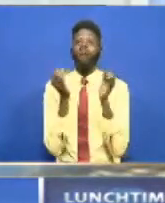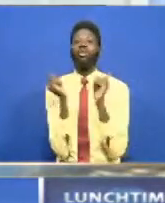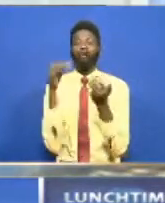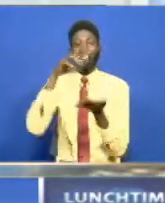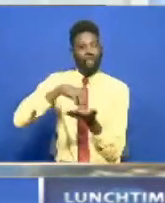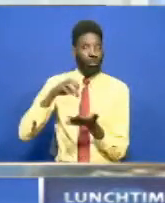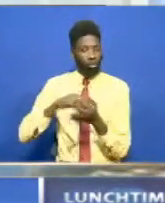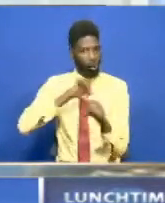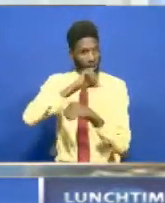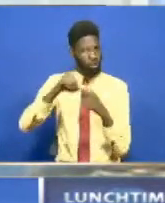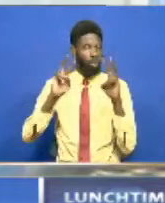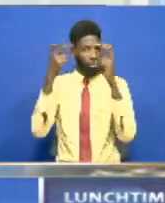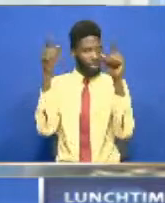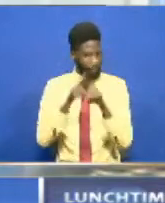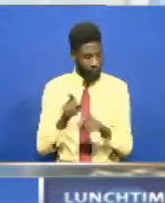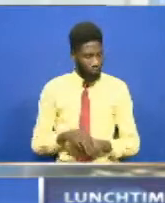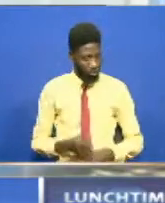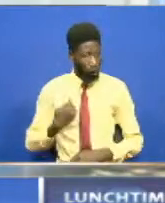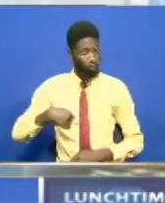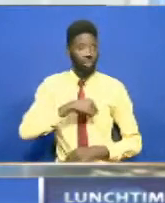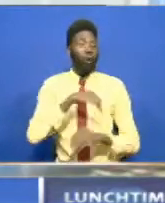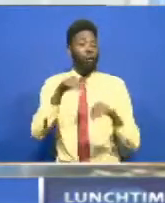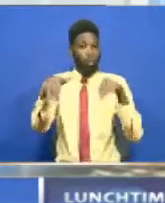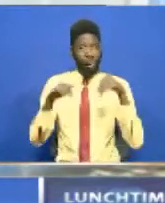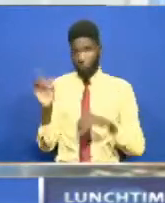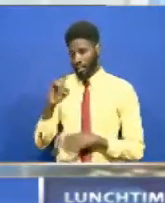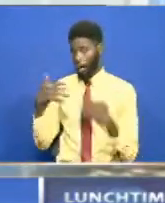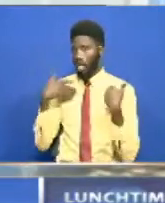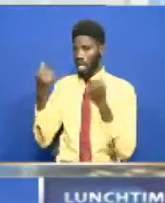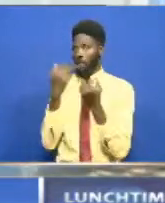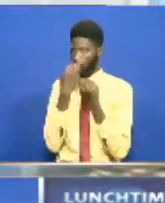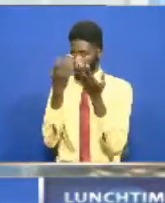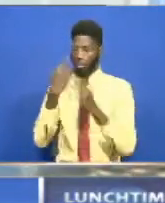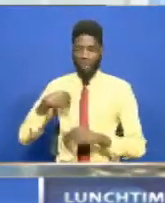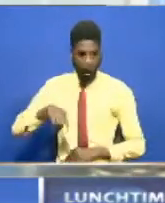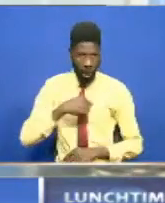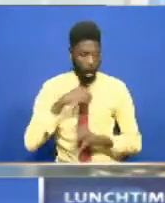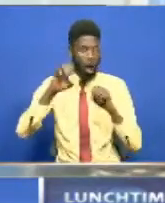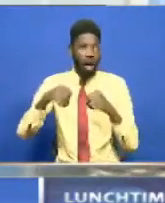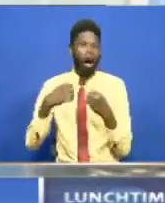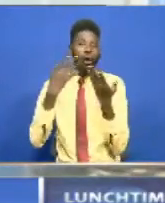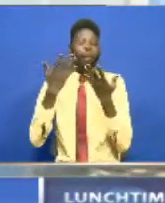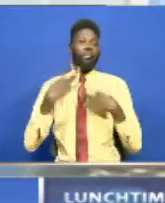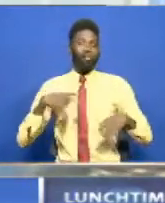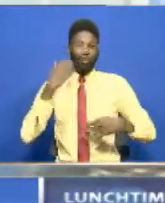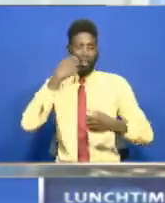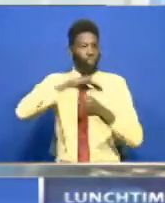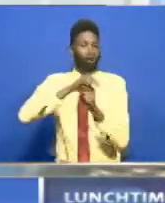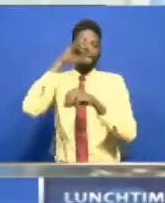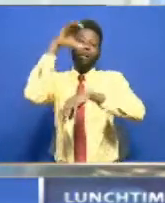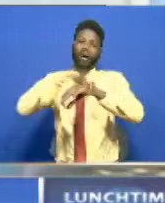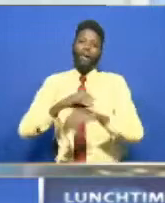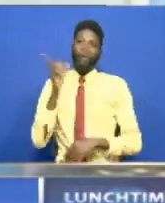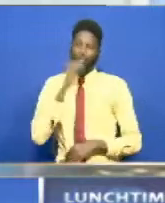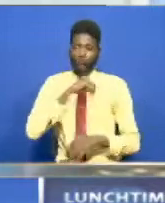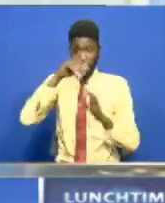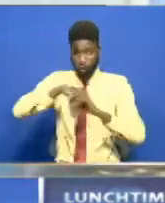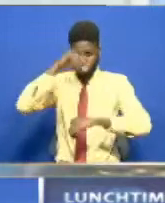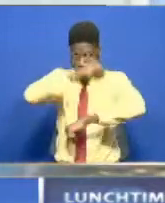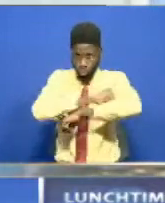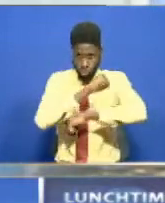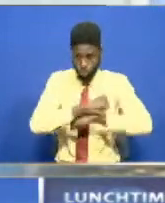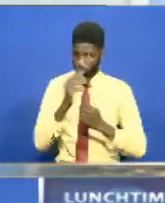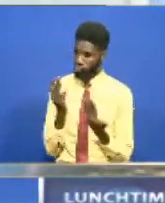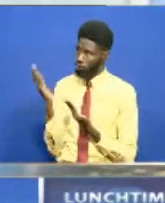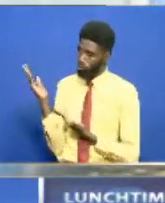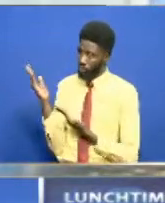waiting communication, of course, from the Ministry of Health on how many positive cases have been found in this particular institution. But what